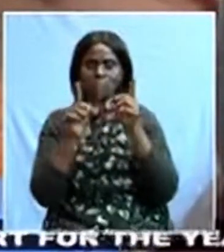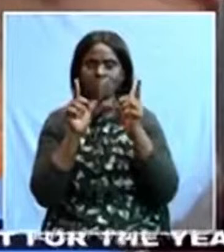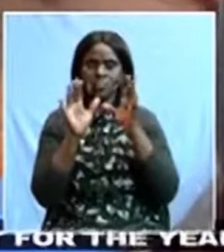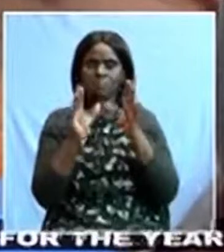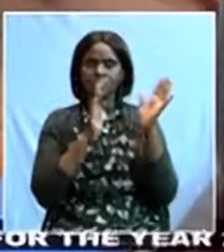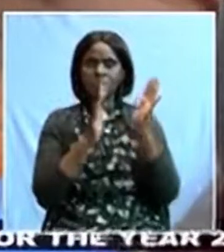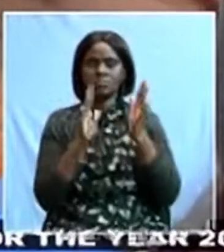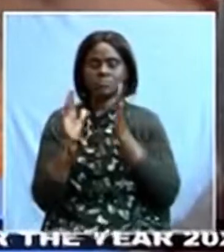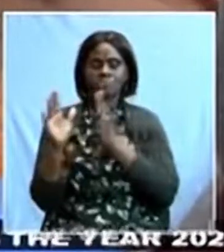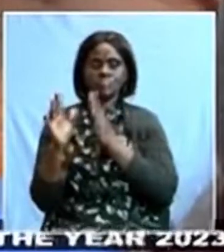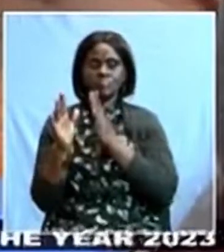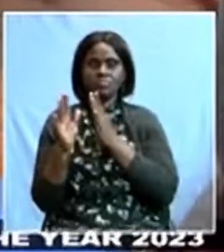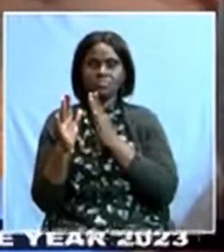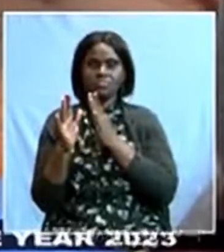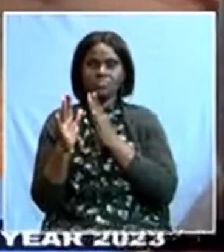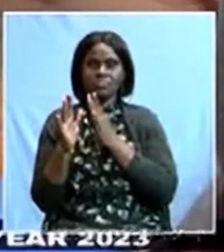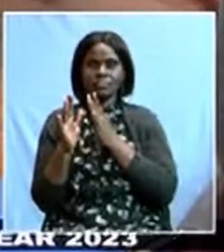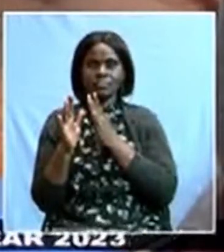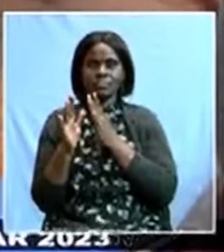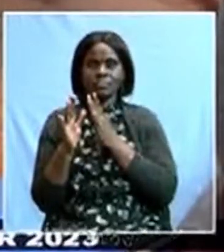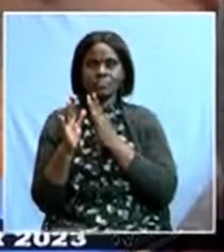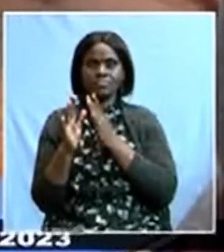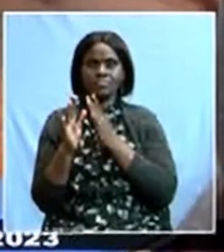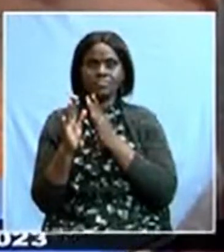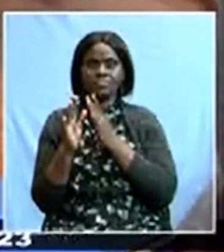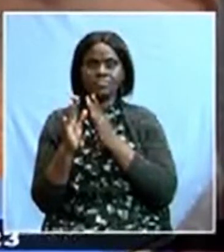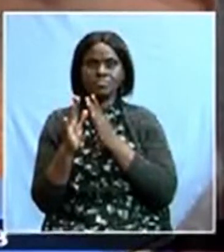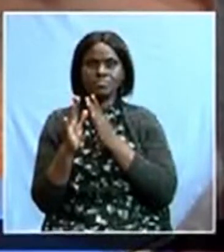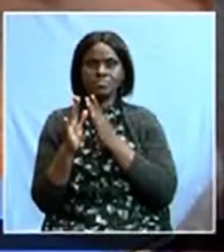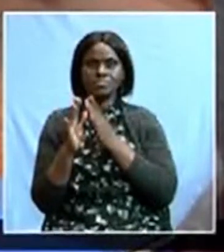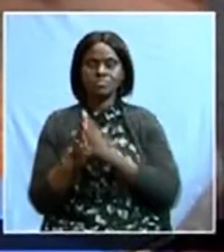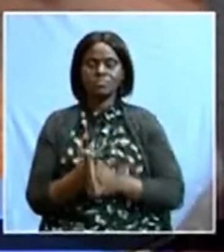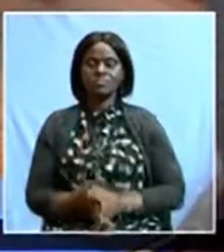Planning. Director Planning.